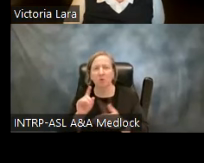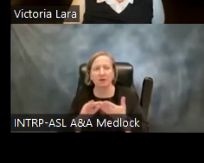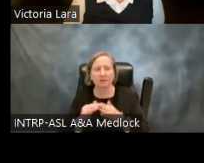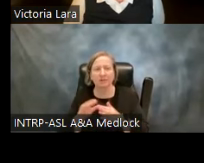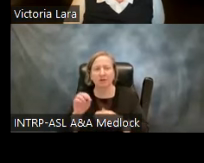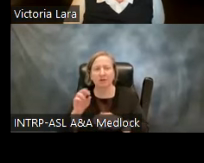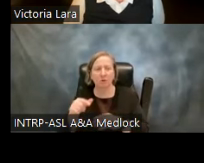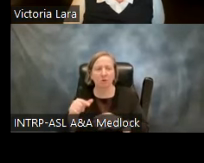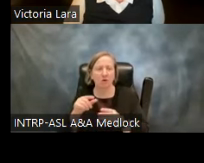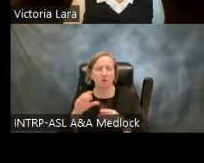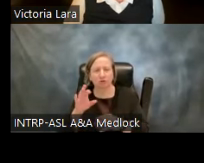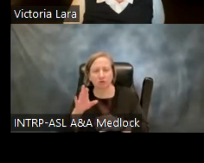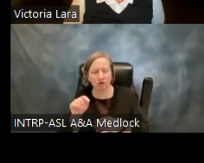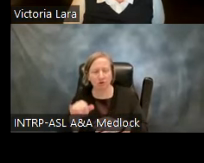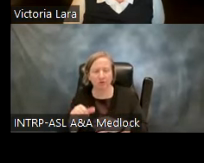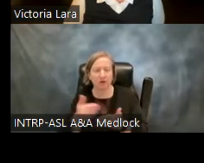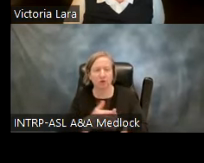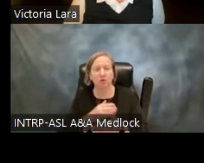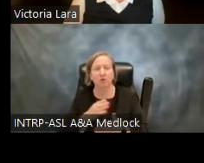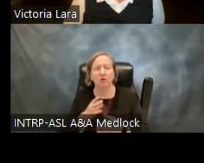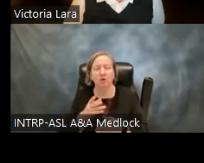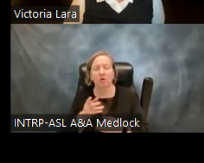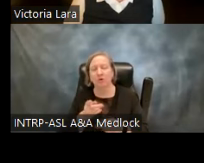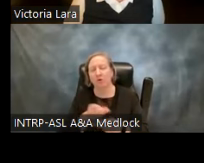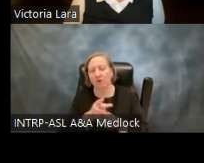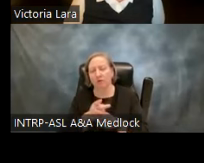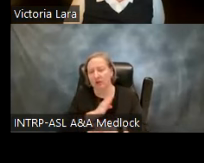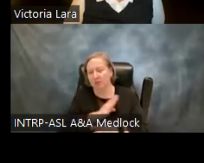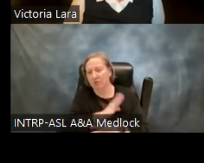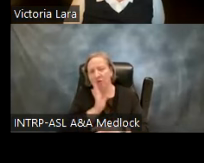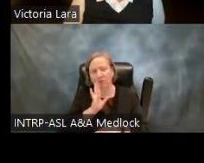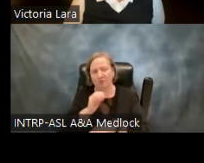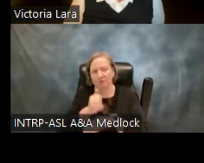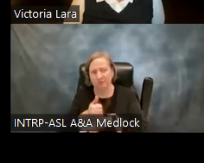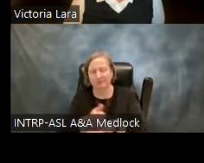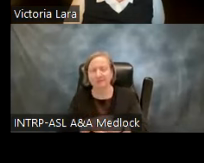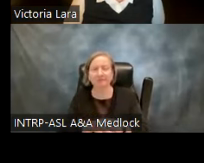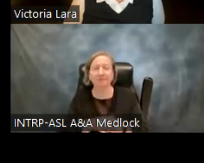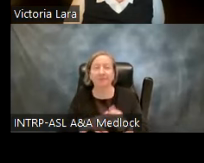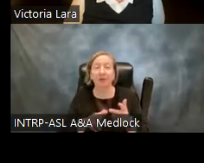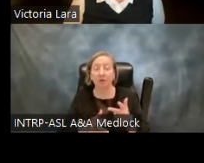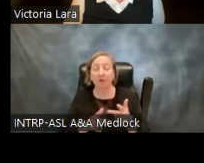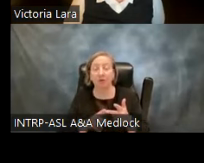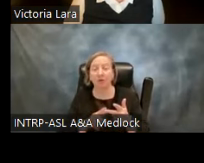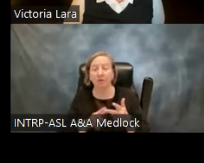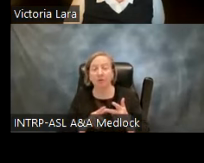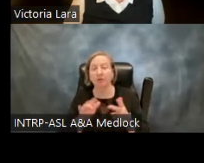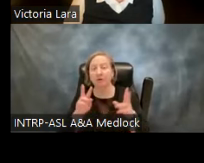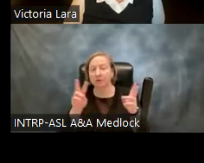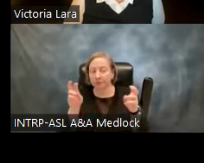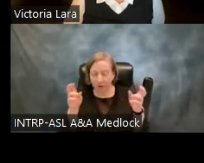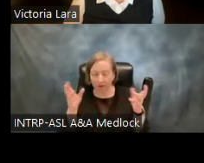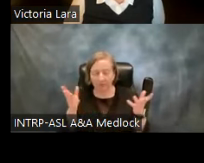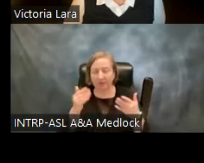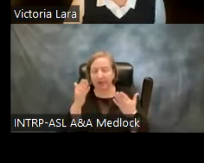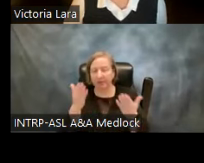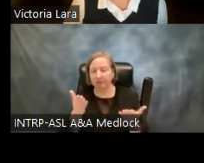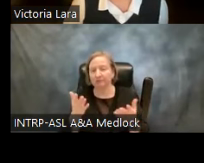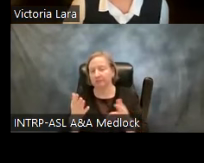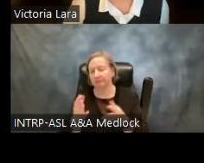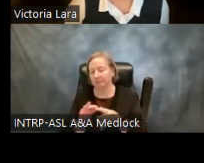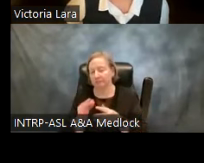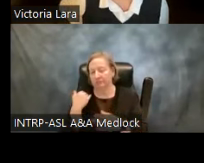chart the new oversight board would live. And third, there is the topic that was broached just a few